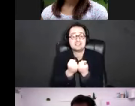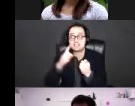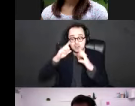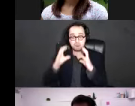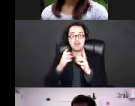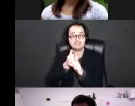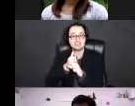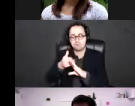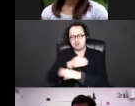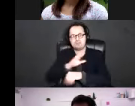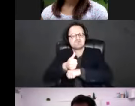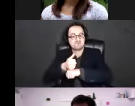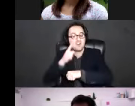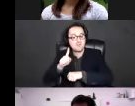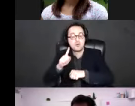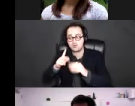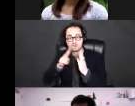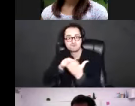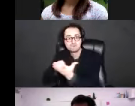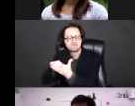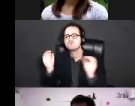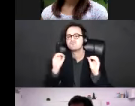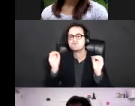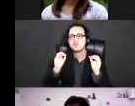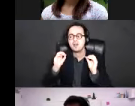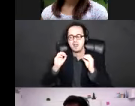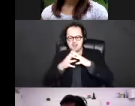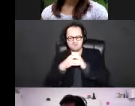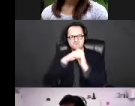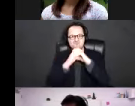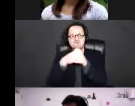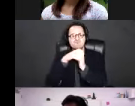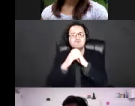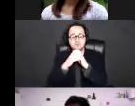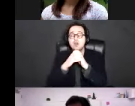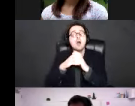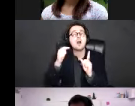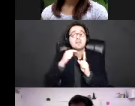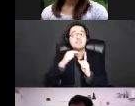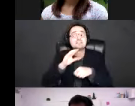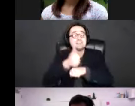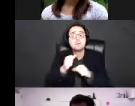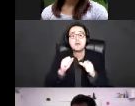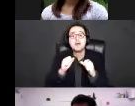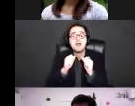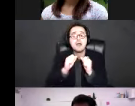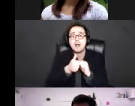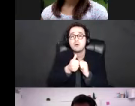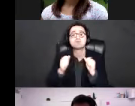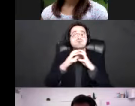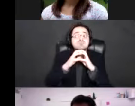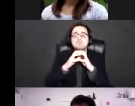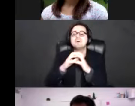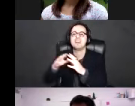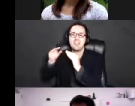meaning that the neural circuitry of literacy is constructed in response to education. That means for those of you that are teachers or were teachers,